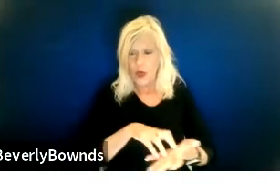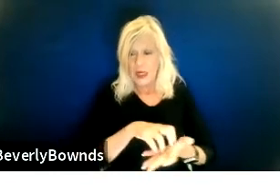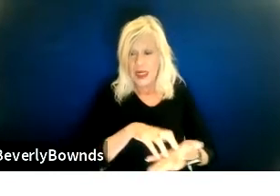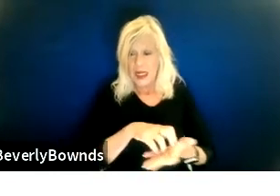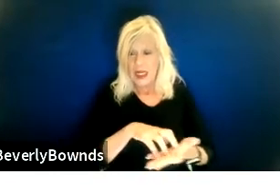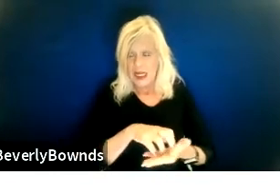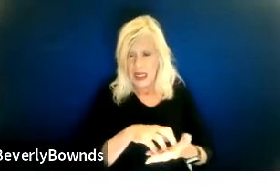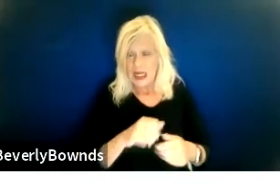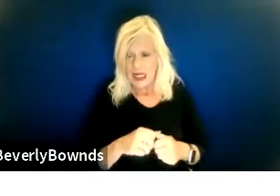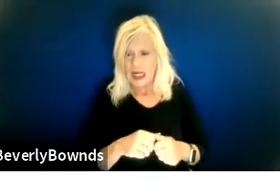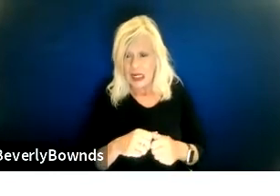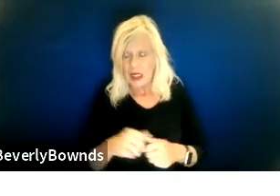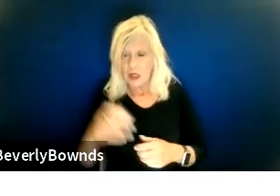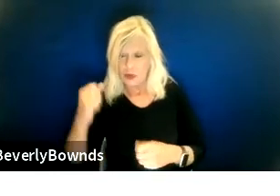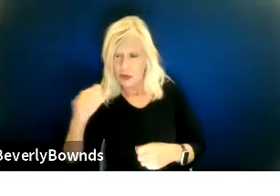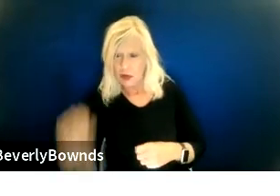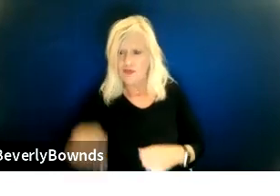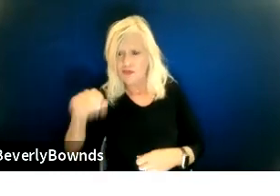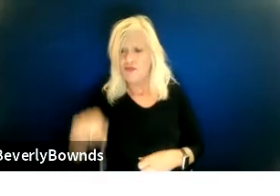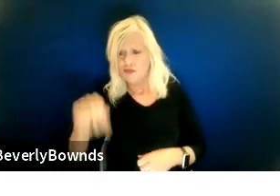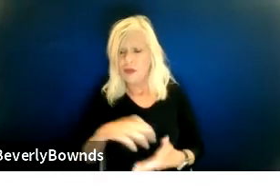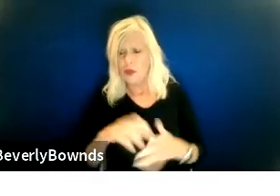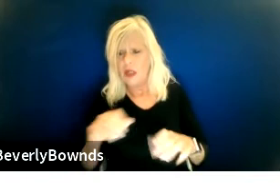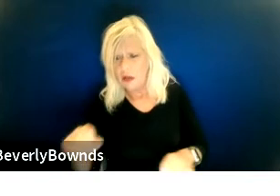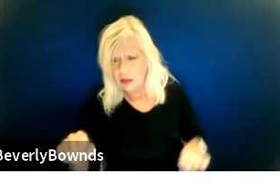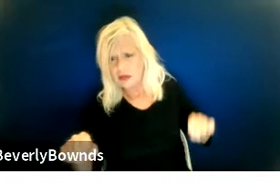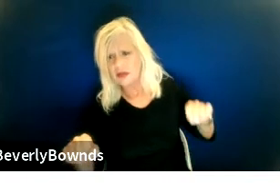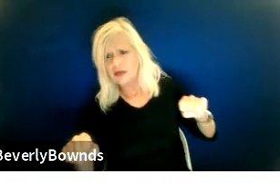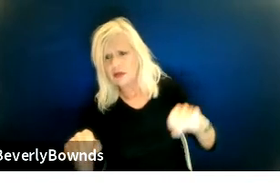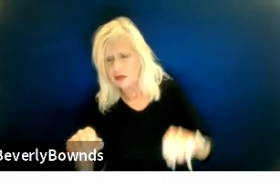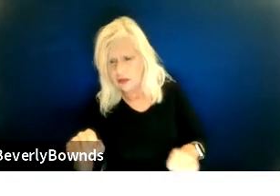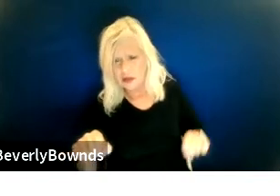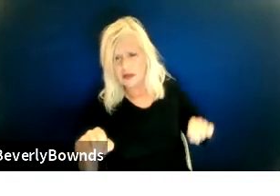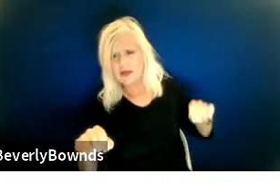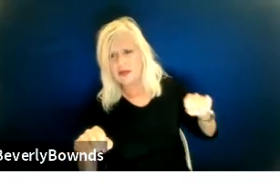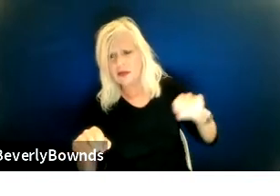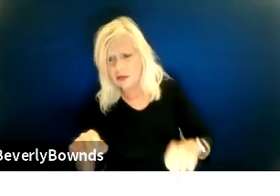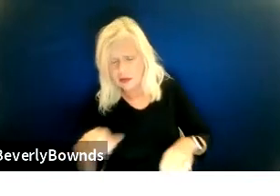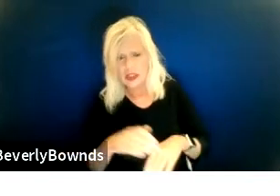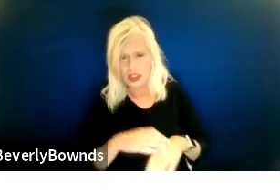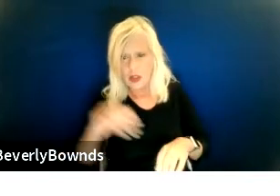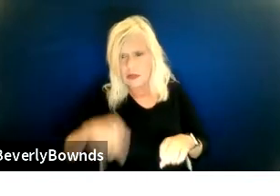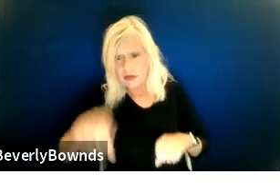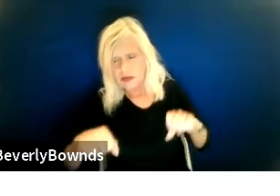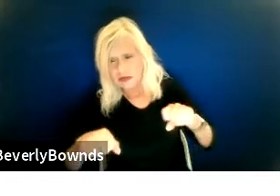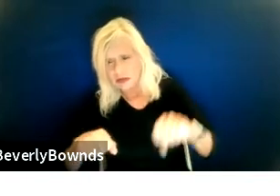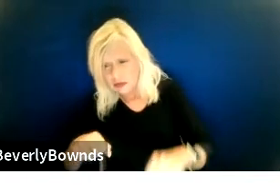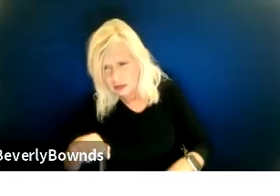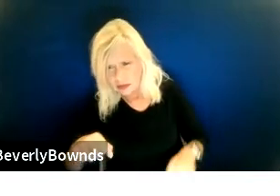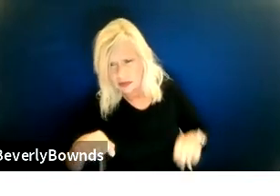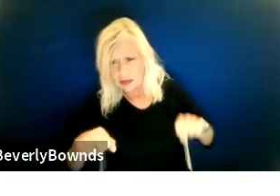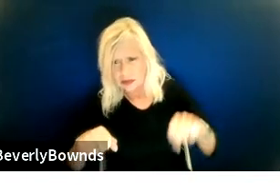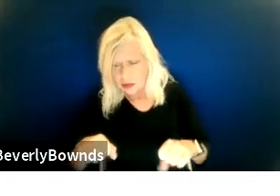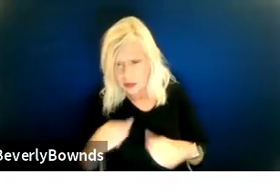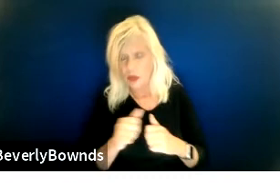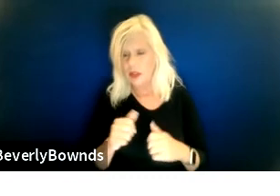of quickly and the paretic arm was sort of lagging and moving slowly along with the